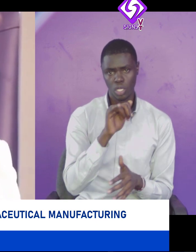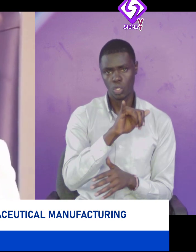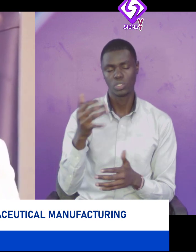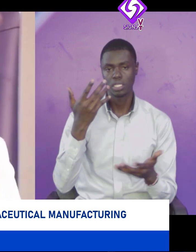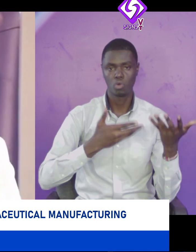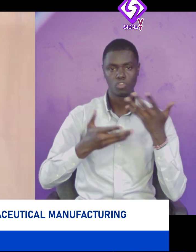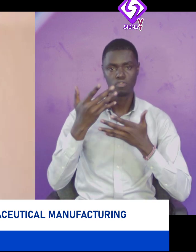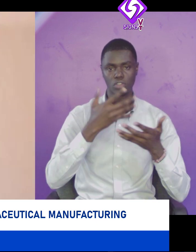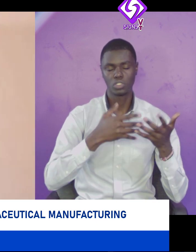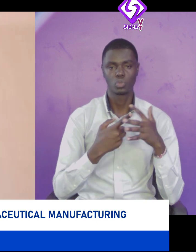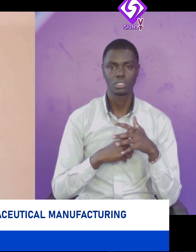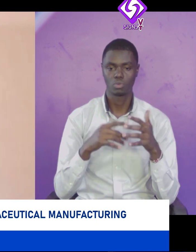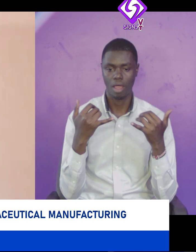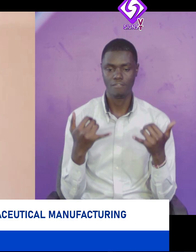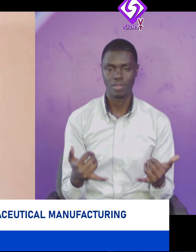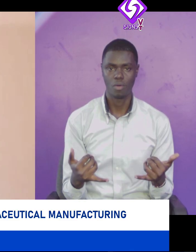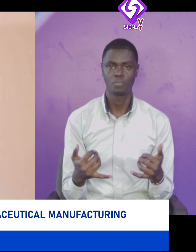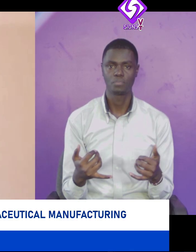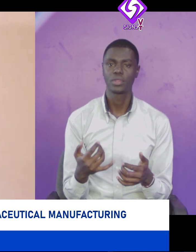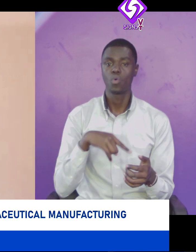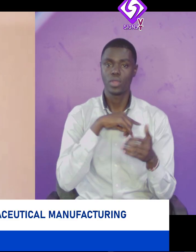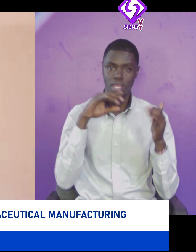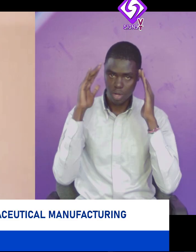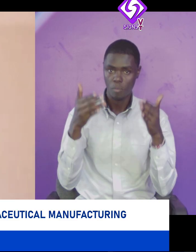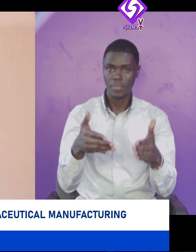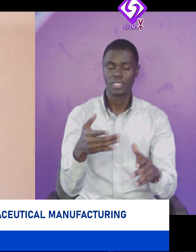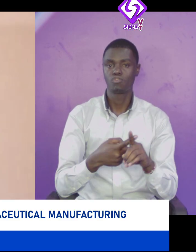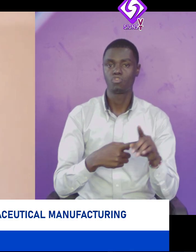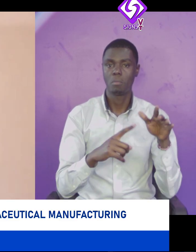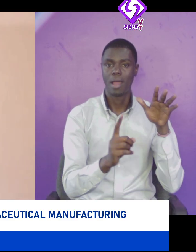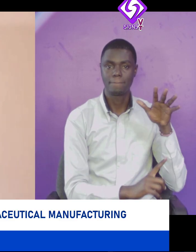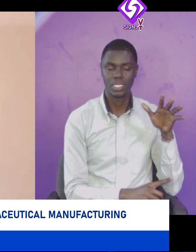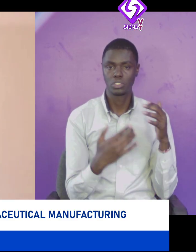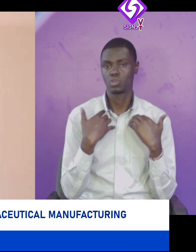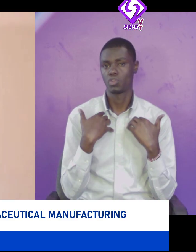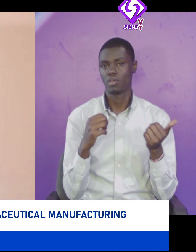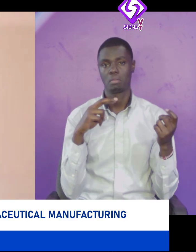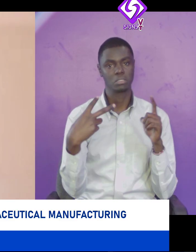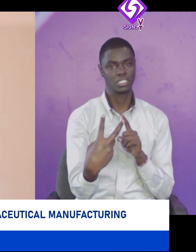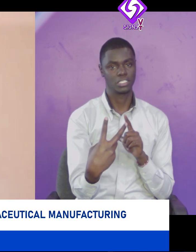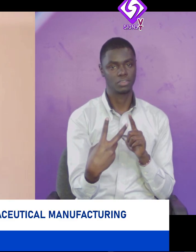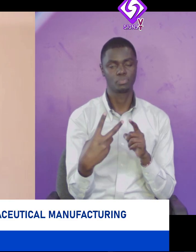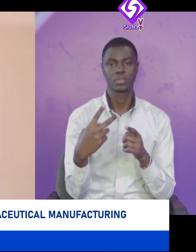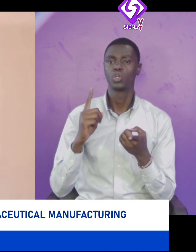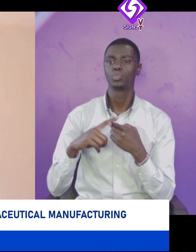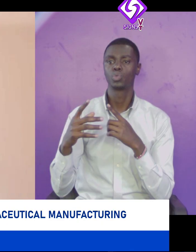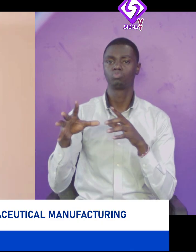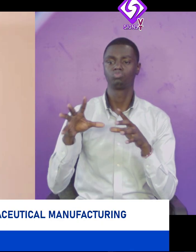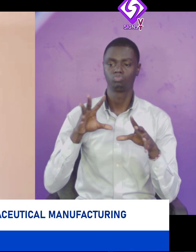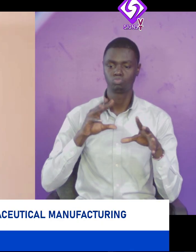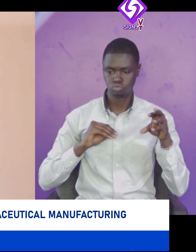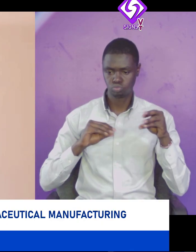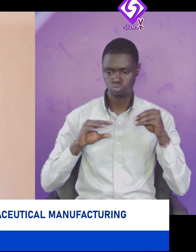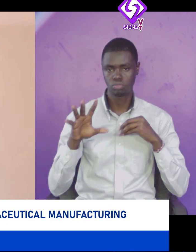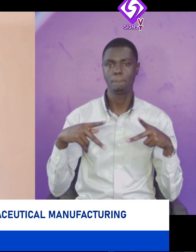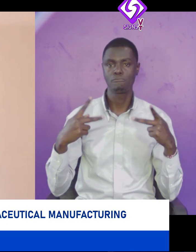need to begin having now. We are committed from a Ministry of Health perspective to uptake the products.